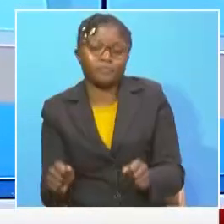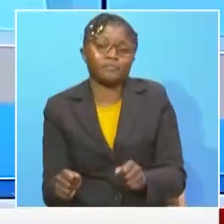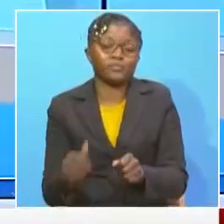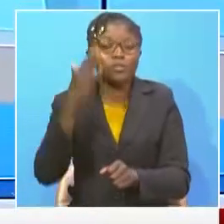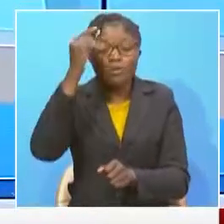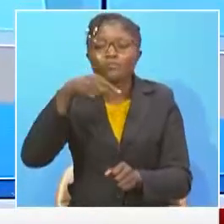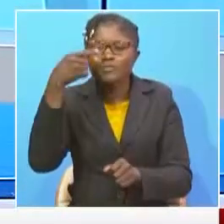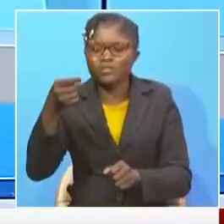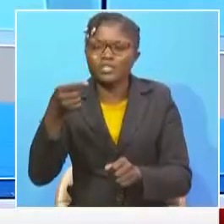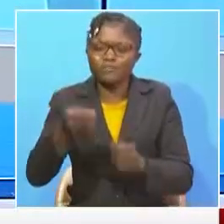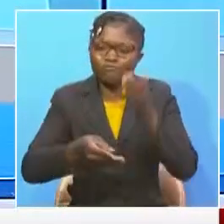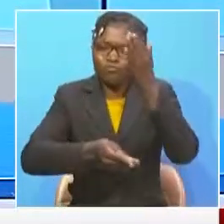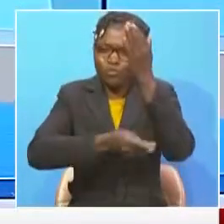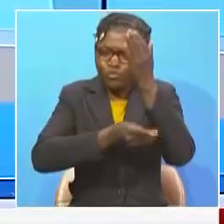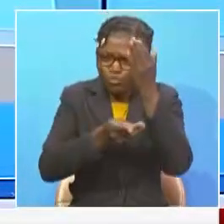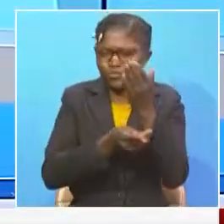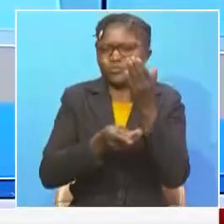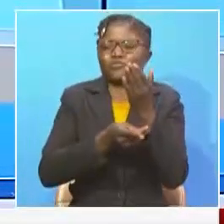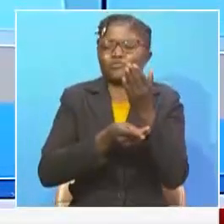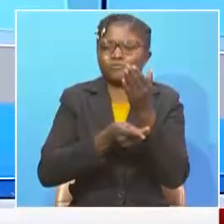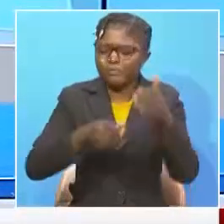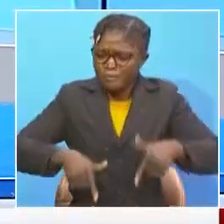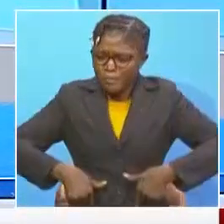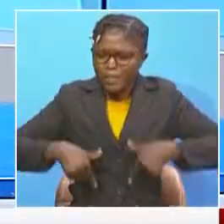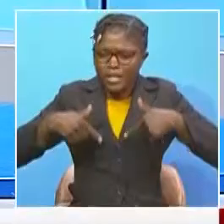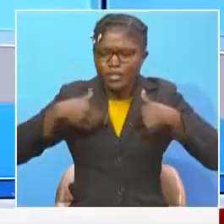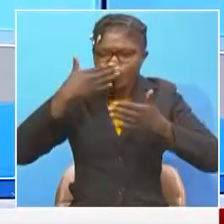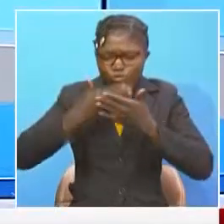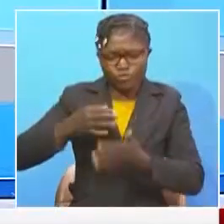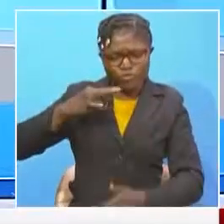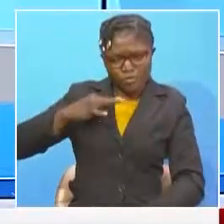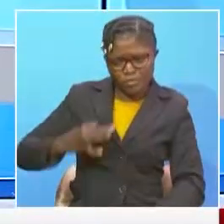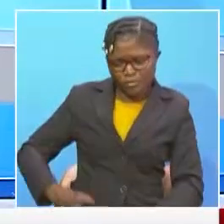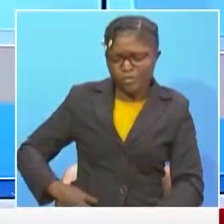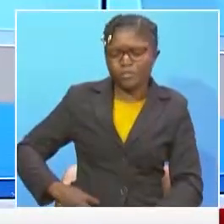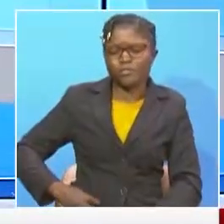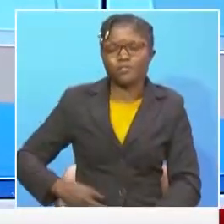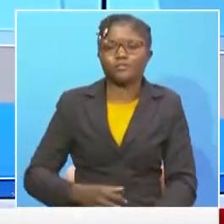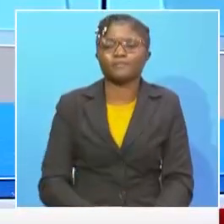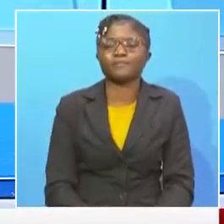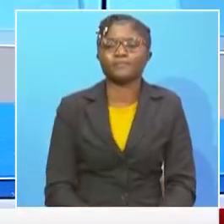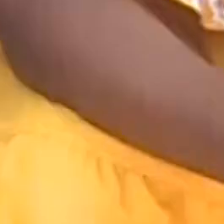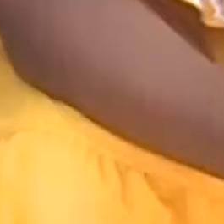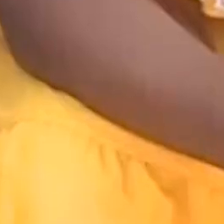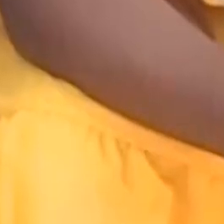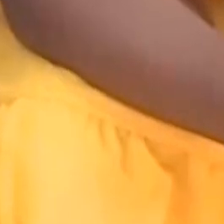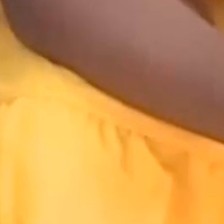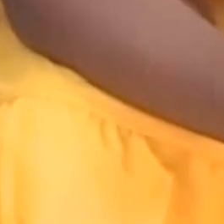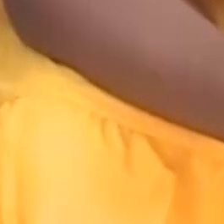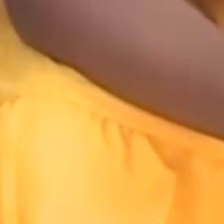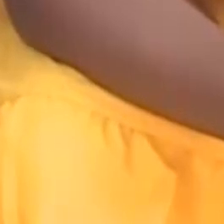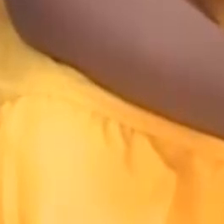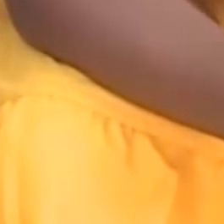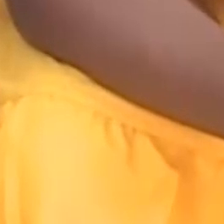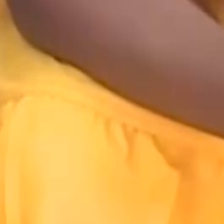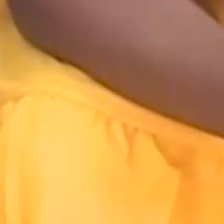to improve the quality of life for the beneficiaries. Shalon Wadlia filed in this report. Social cash